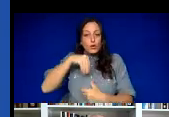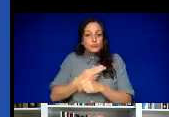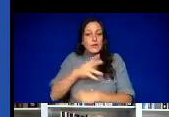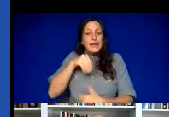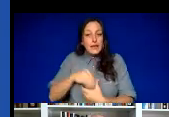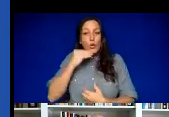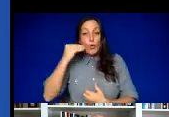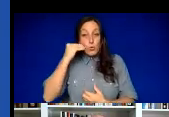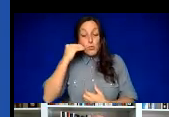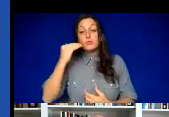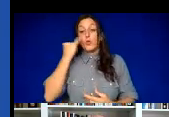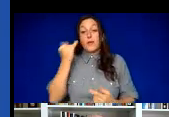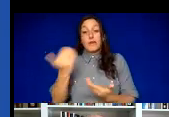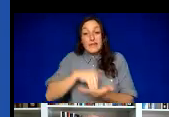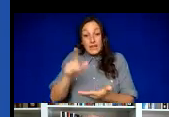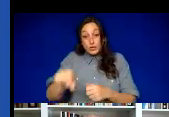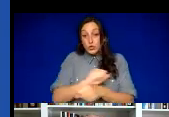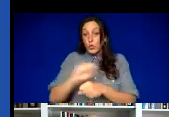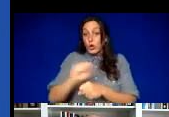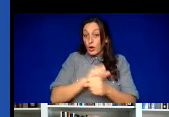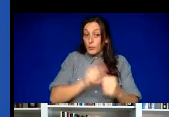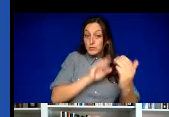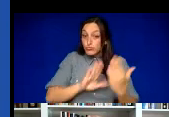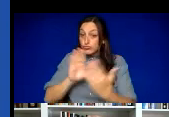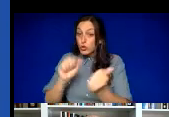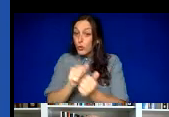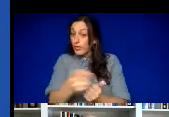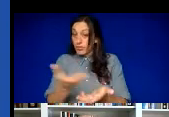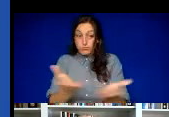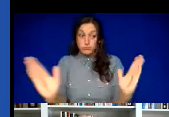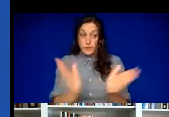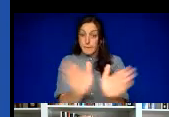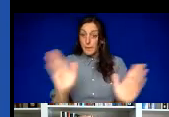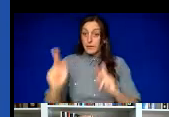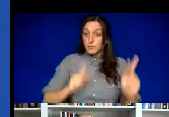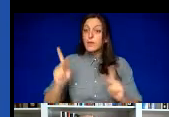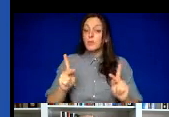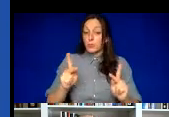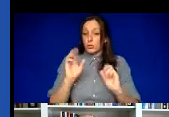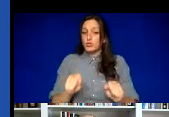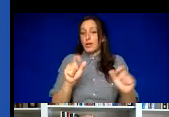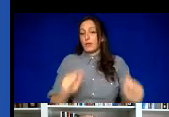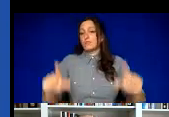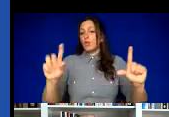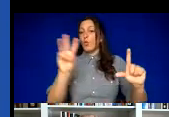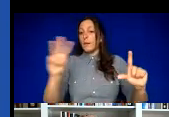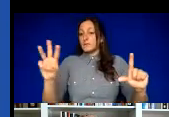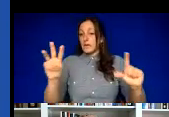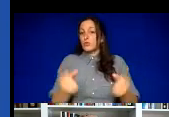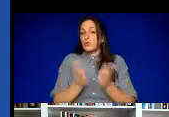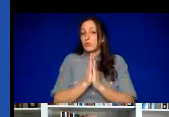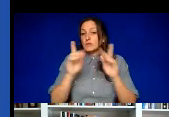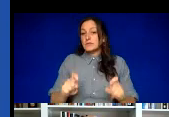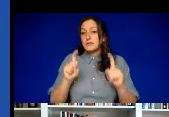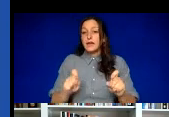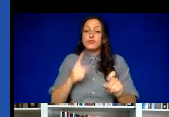we would encourage you again to go to our website, enroll in this testing program so that you have the ability to keep yourself your loved